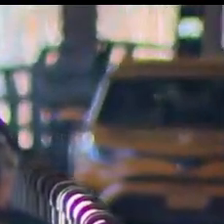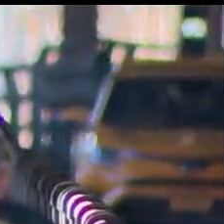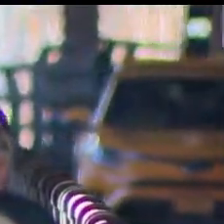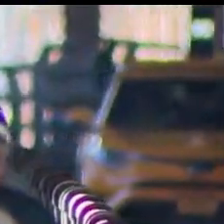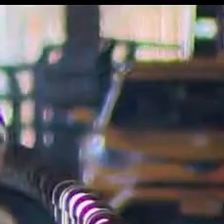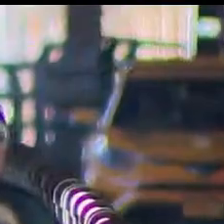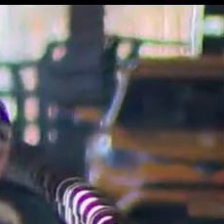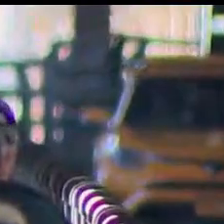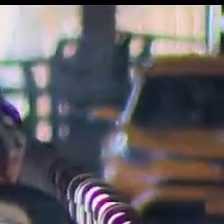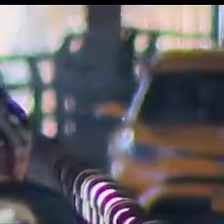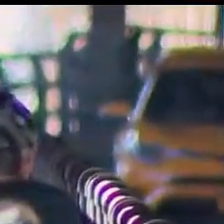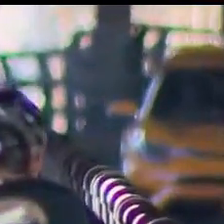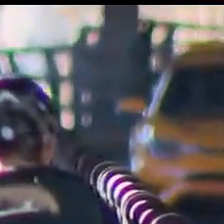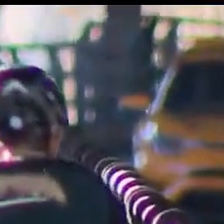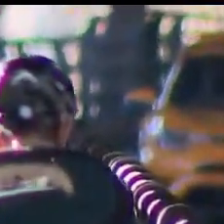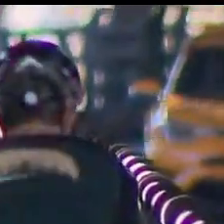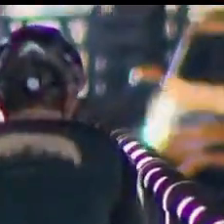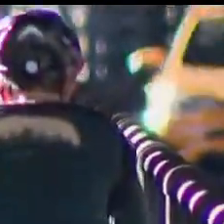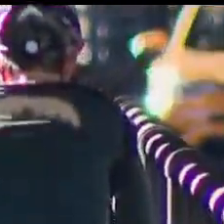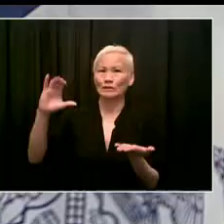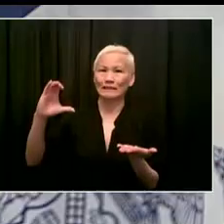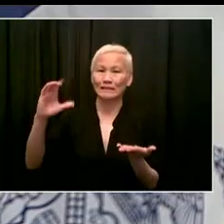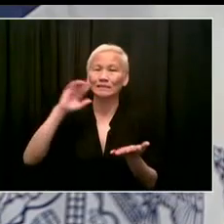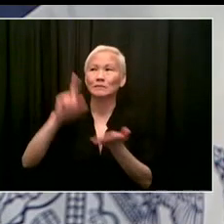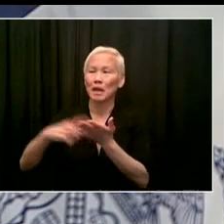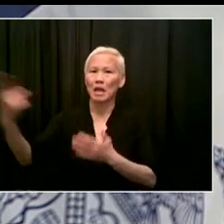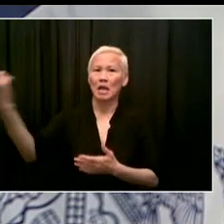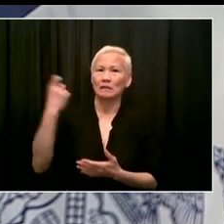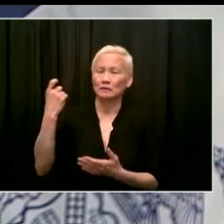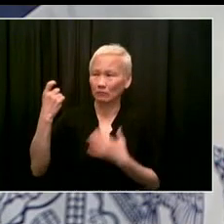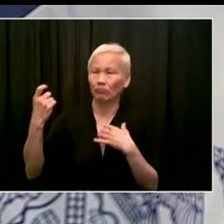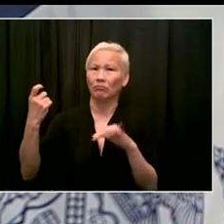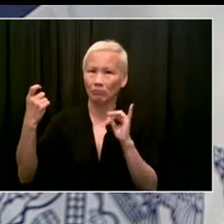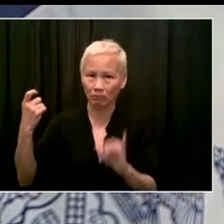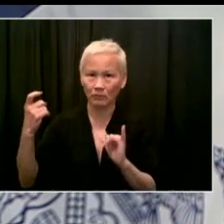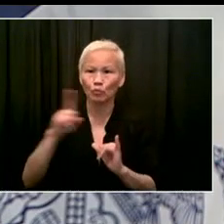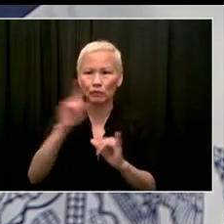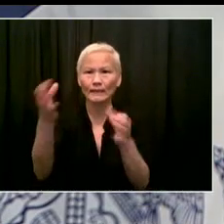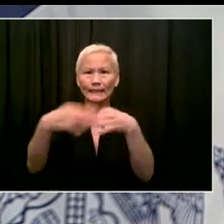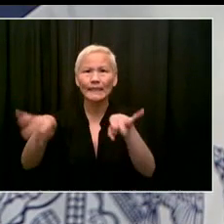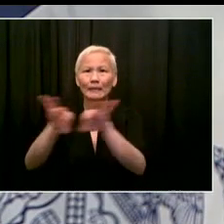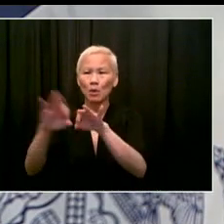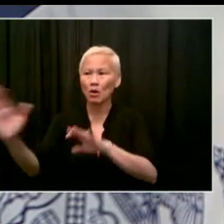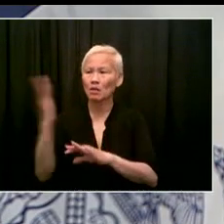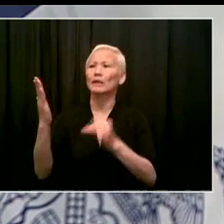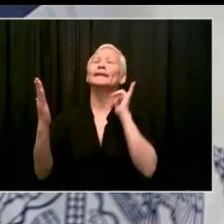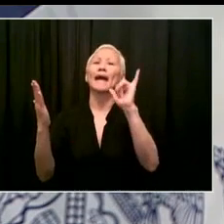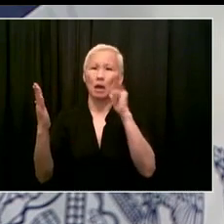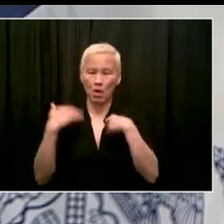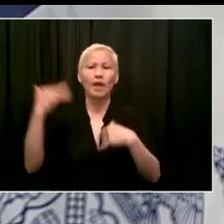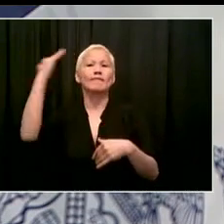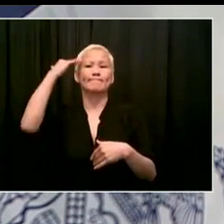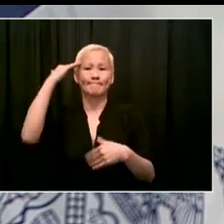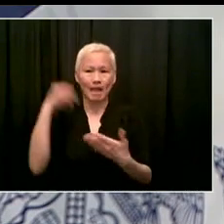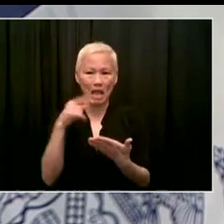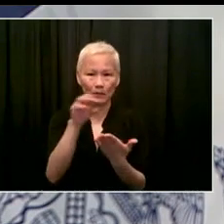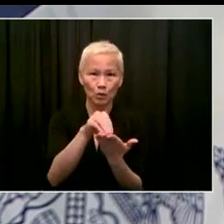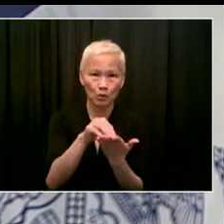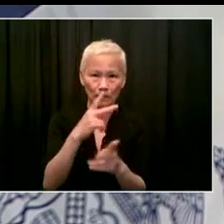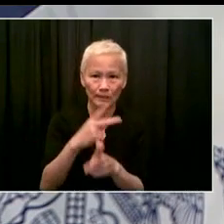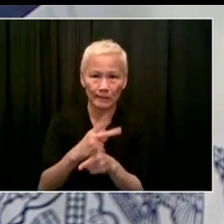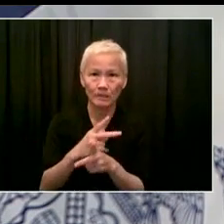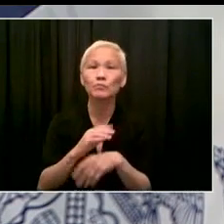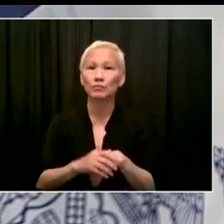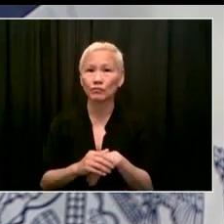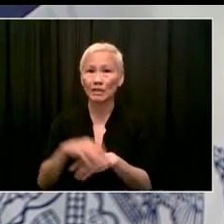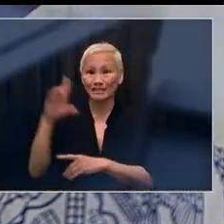mopeds bolting down the path in the span of 1 hour. We brought it to the mayor, who said this Wednesday. I'll talk to our transportation commissioner